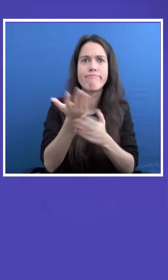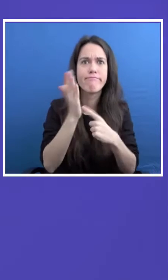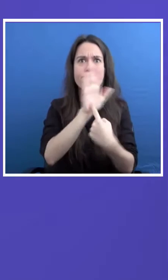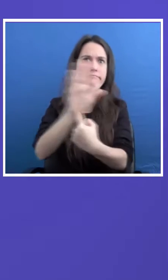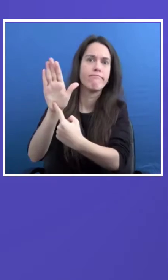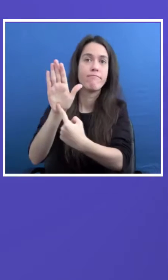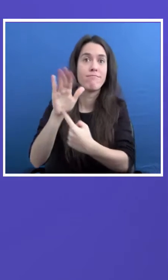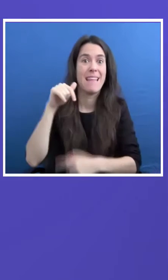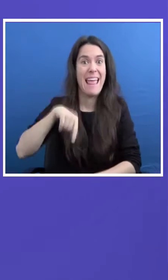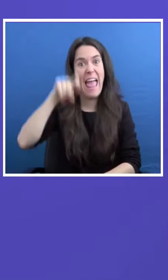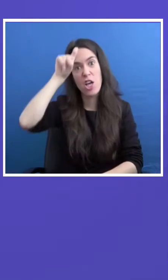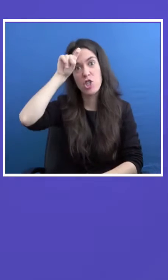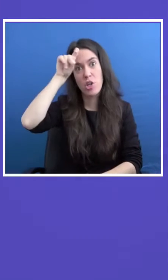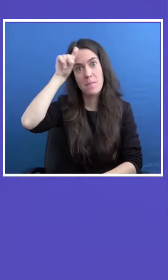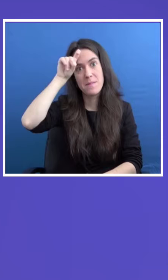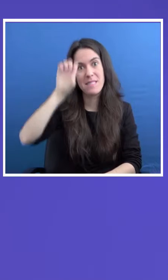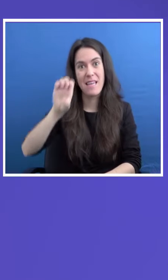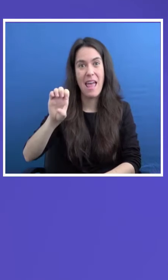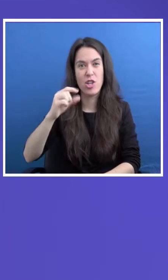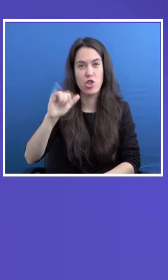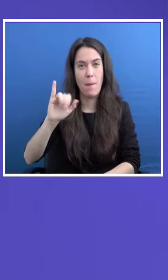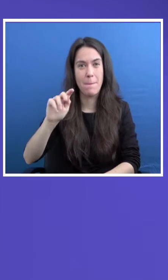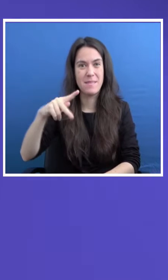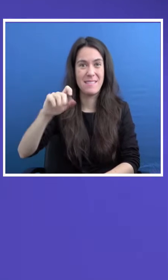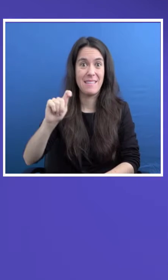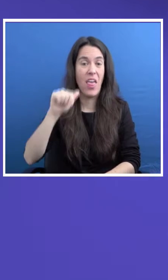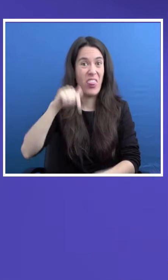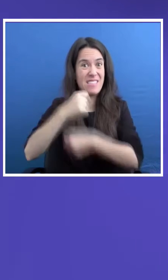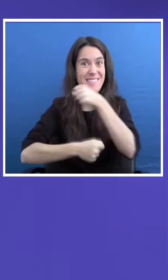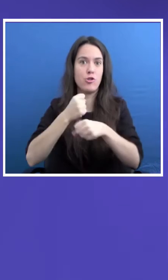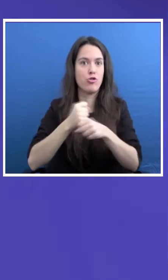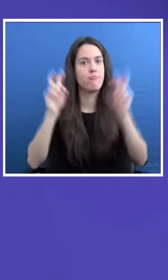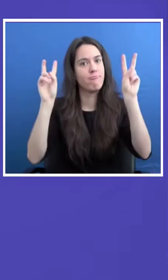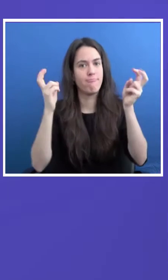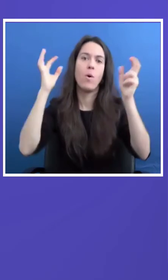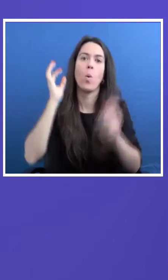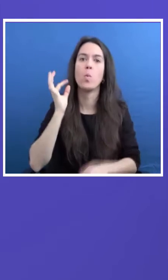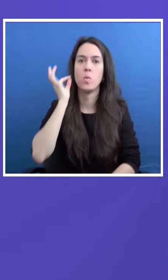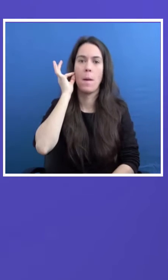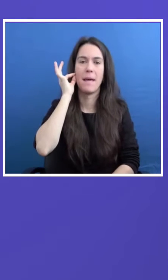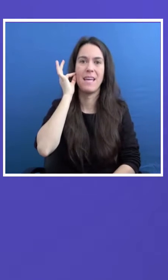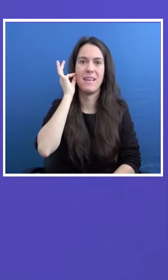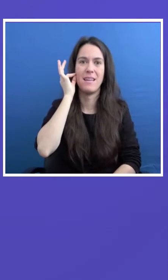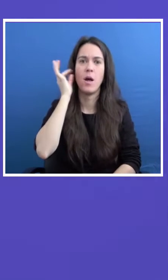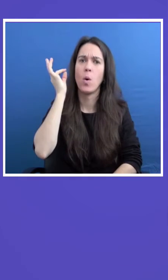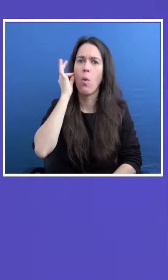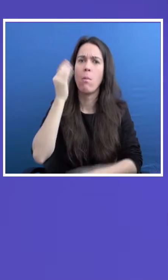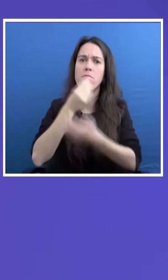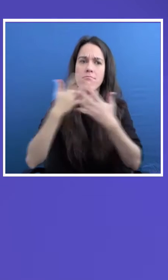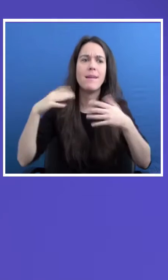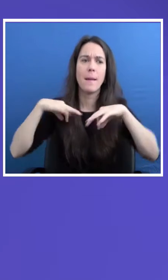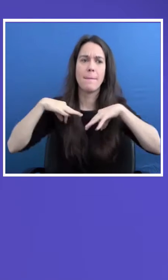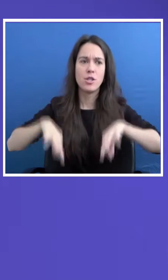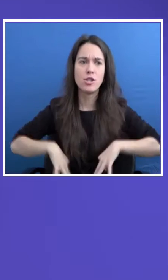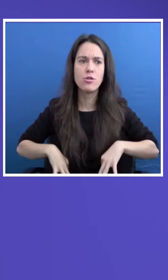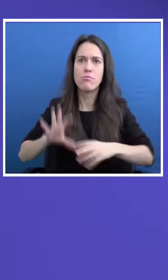the year of women. Women had occupied a number of ministerial and high-level political positions,